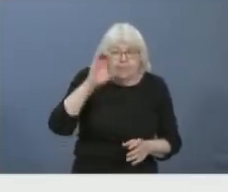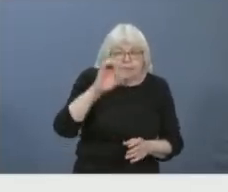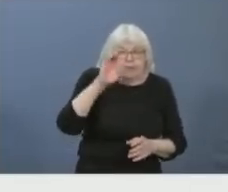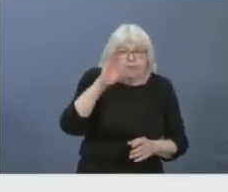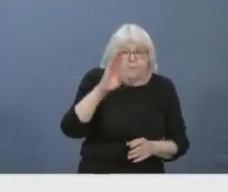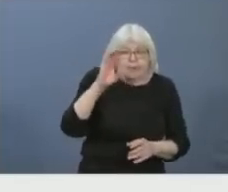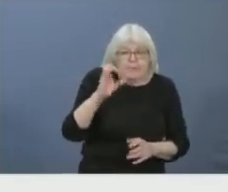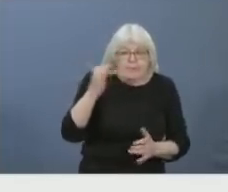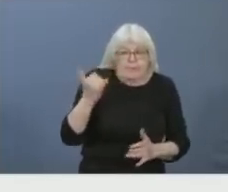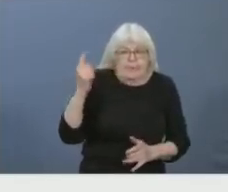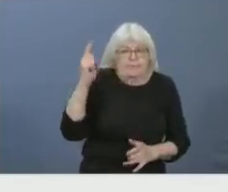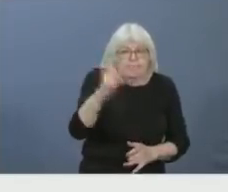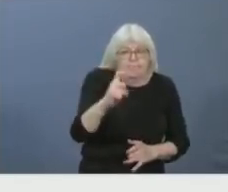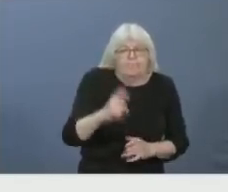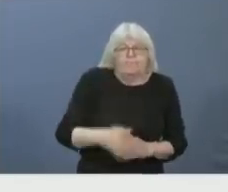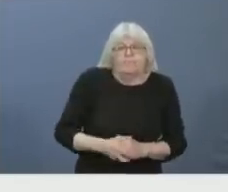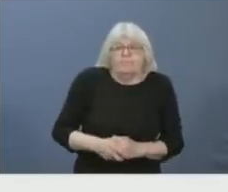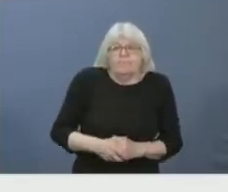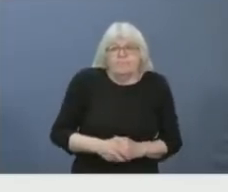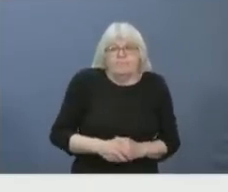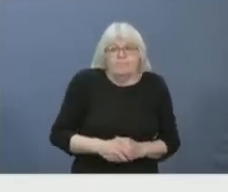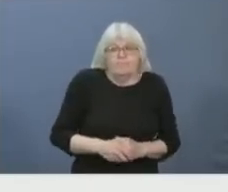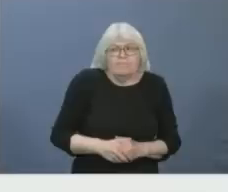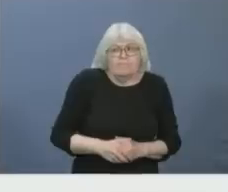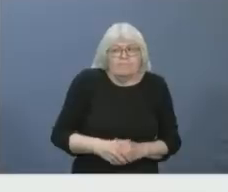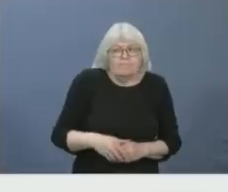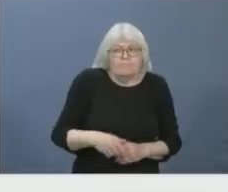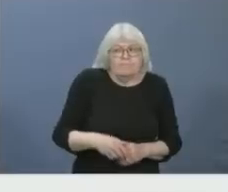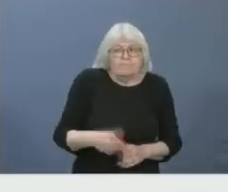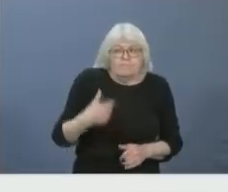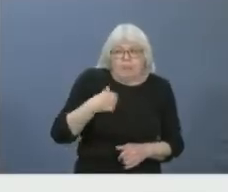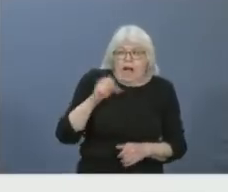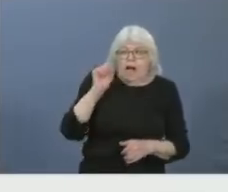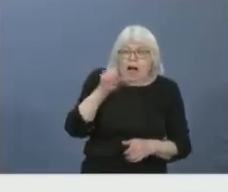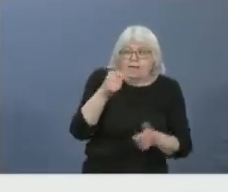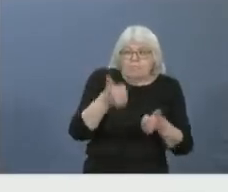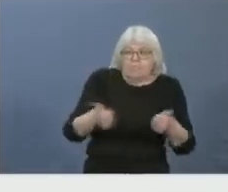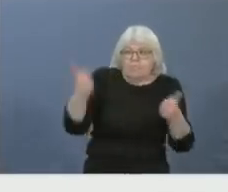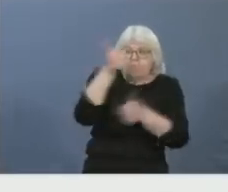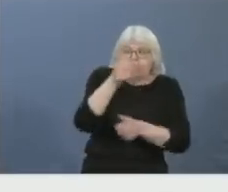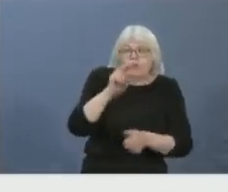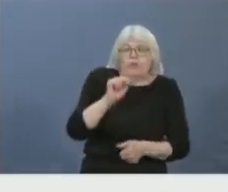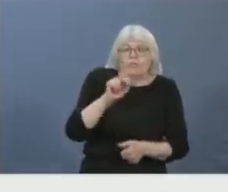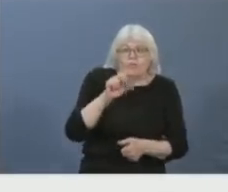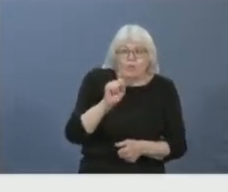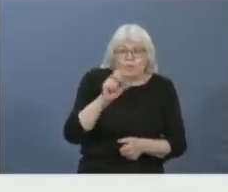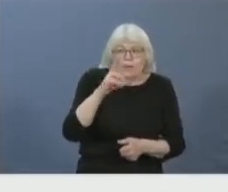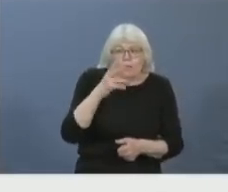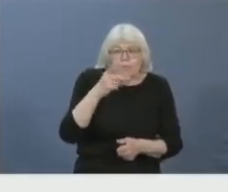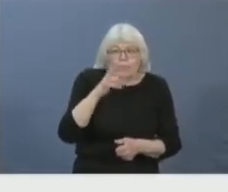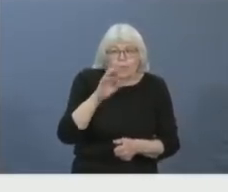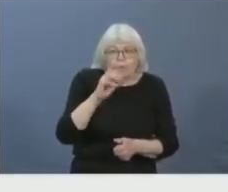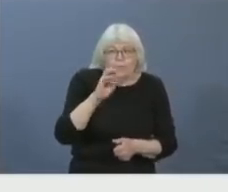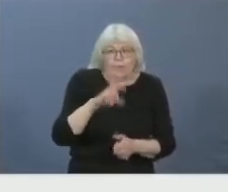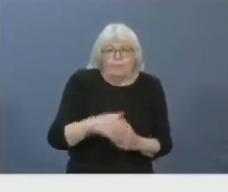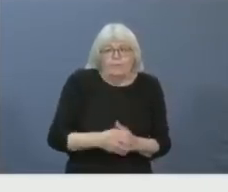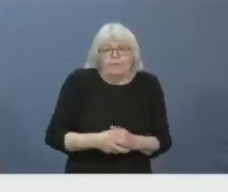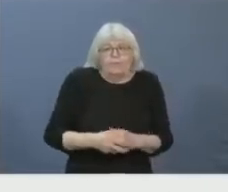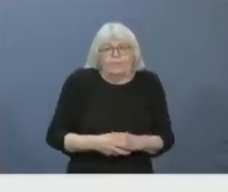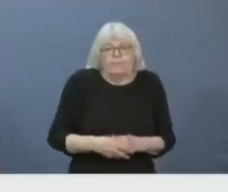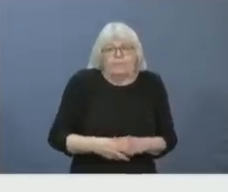Kayla. Thank you. My first question is for the Premier. Premier, we have a very real housing crunch in this province. Now